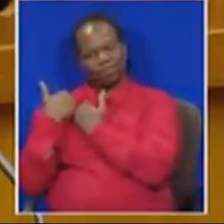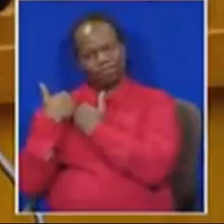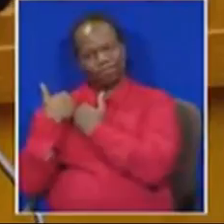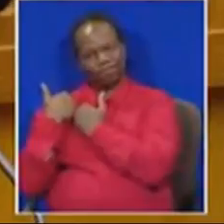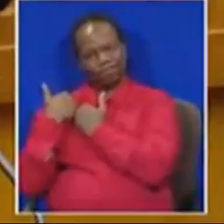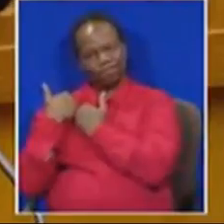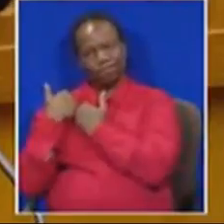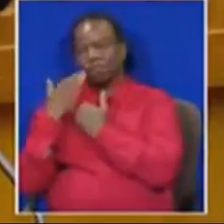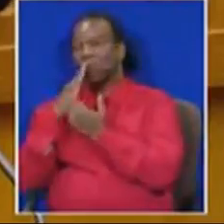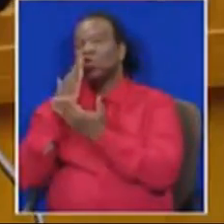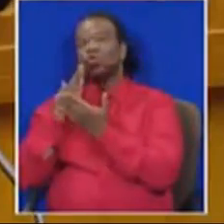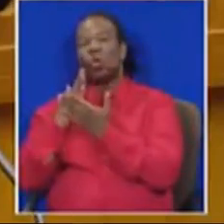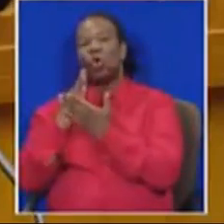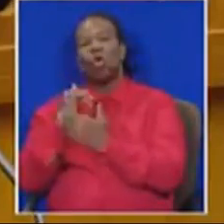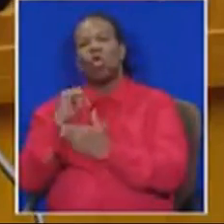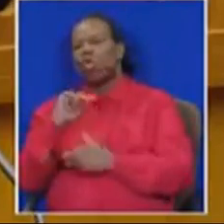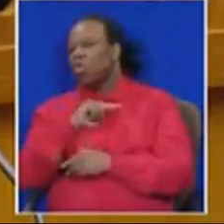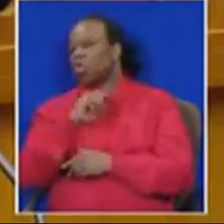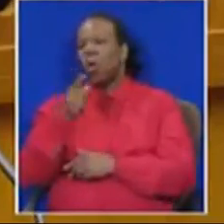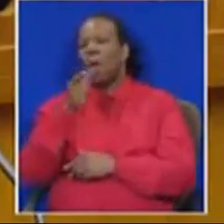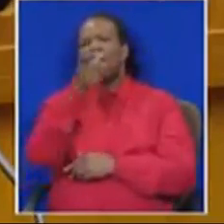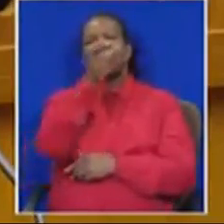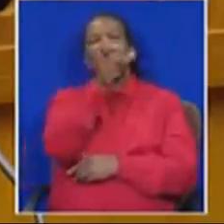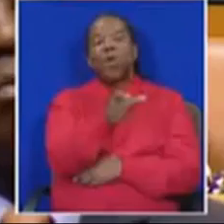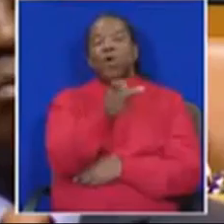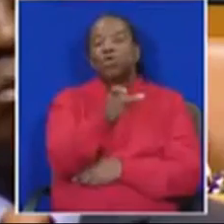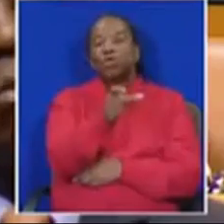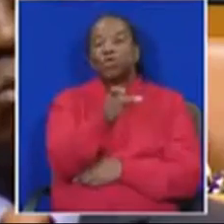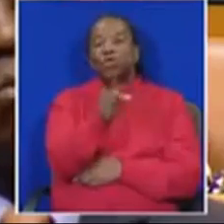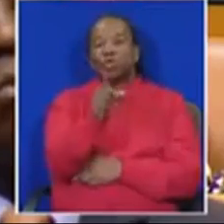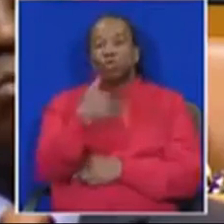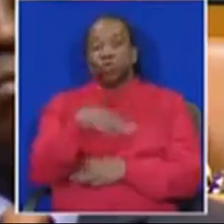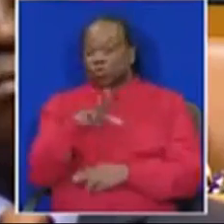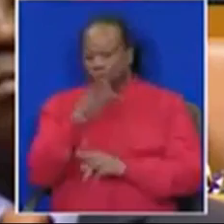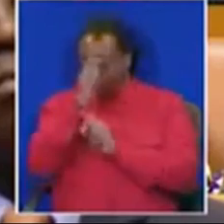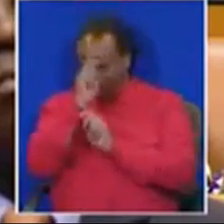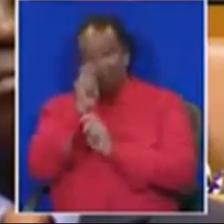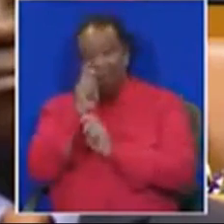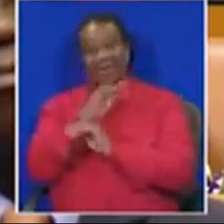government should undermine the implementation deadlines that have been set by the court.